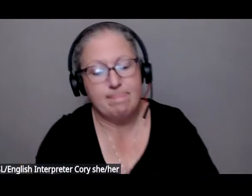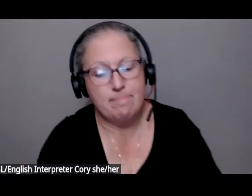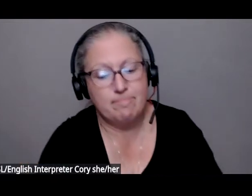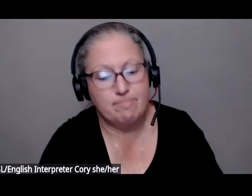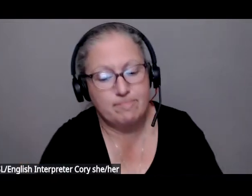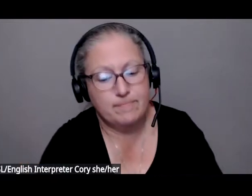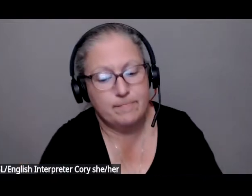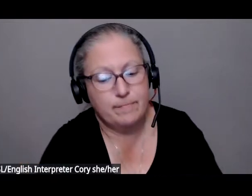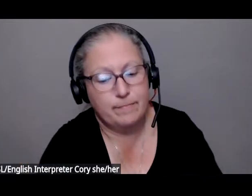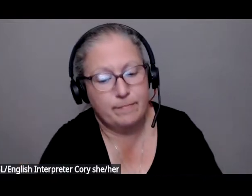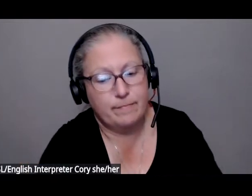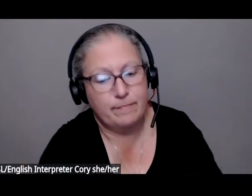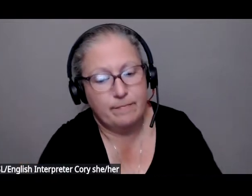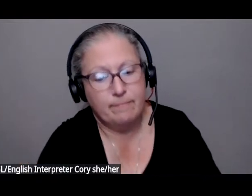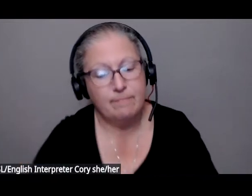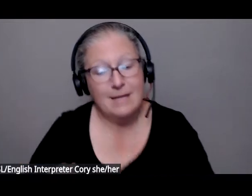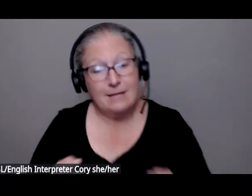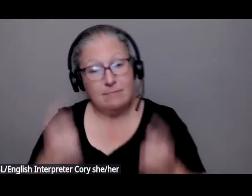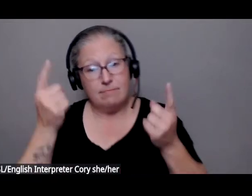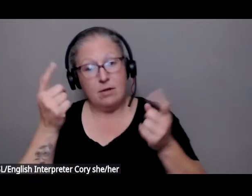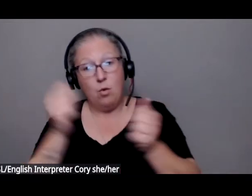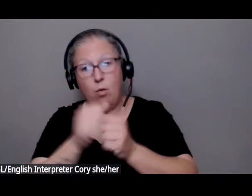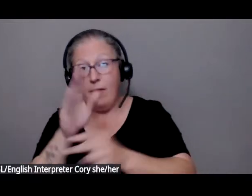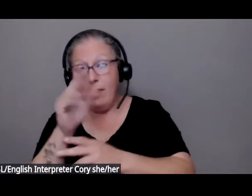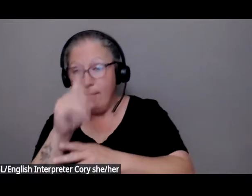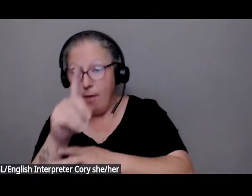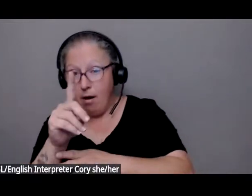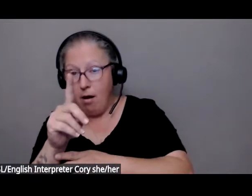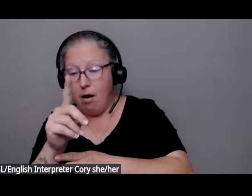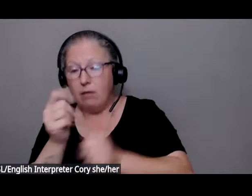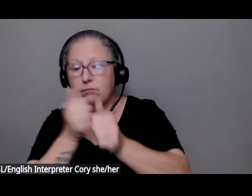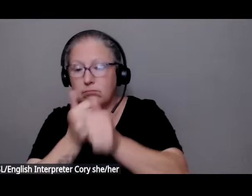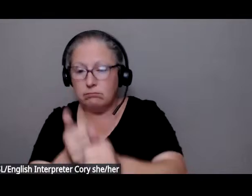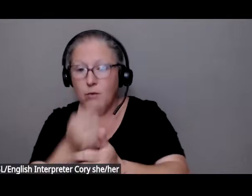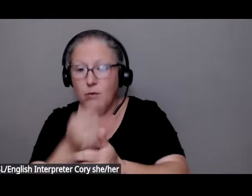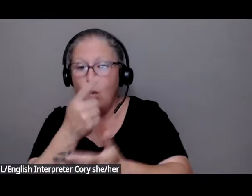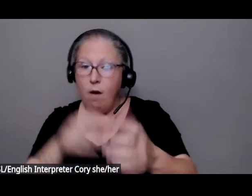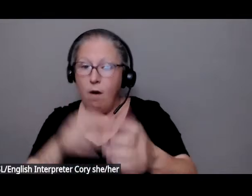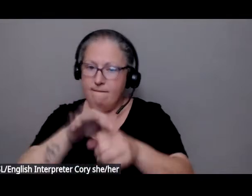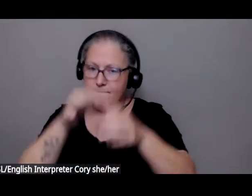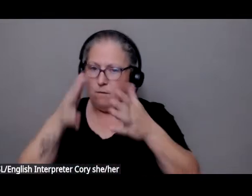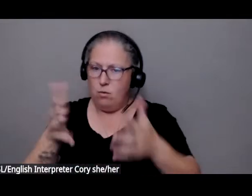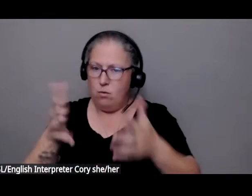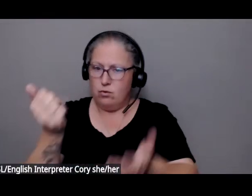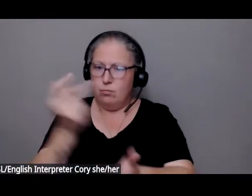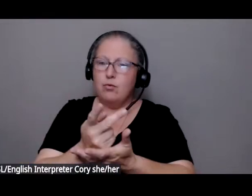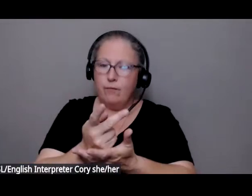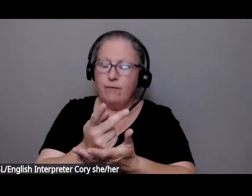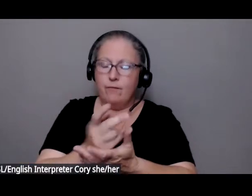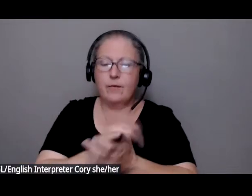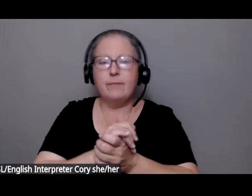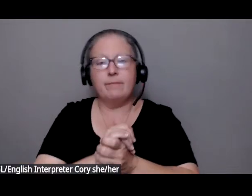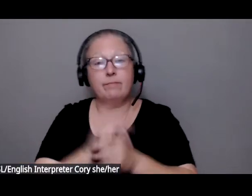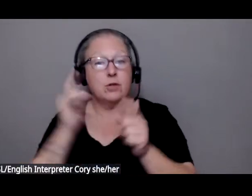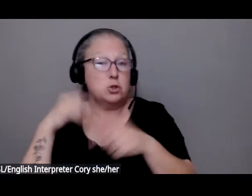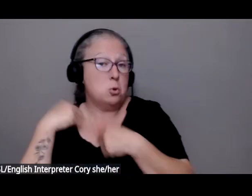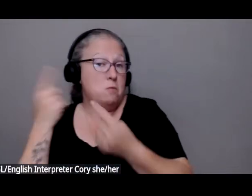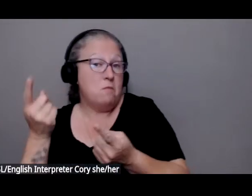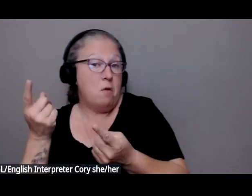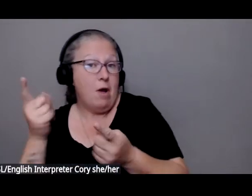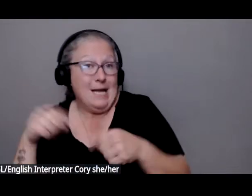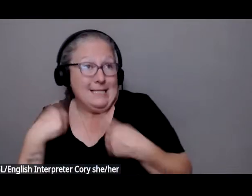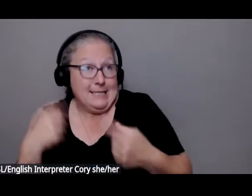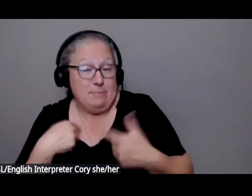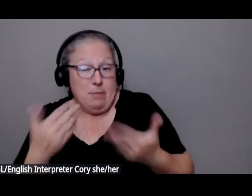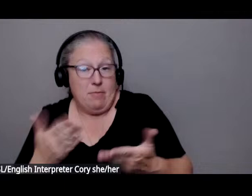expenditures with bonds are in accordance to what our voters approved, you know? And so far, since I've been here,